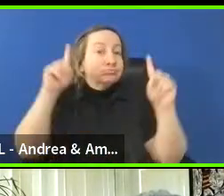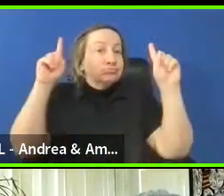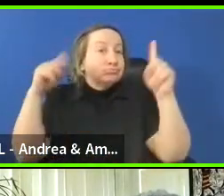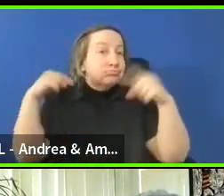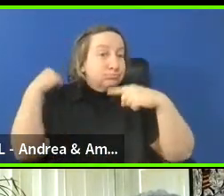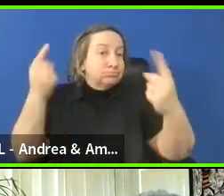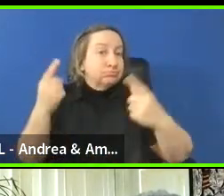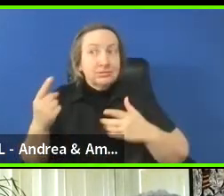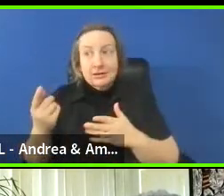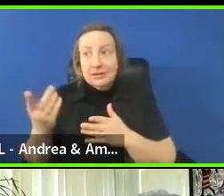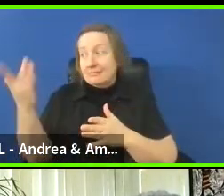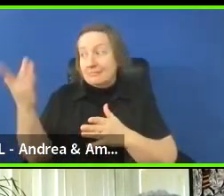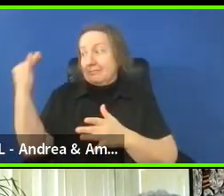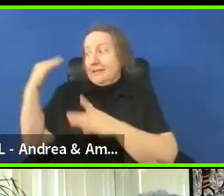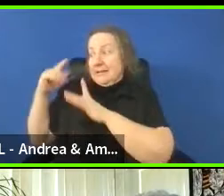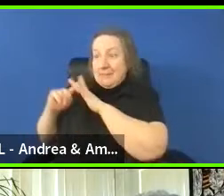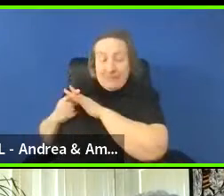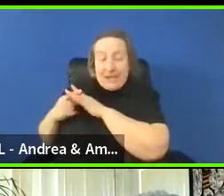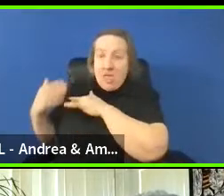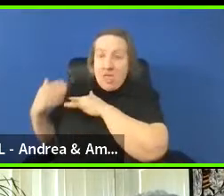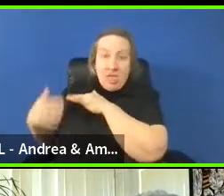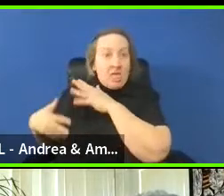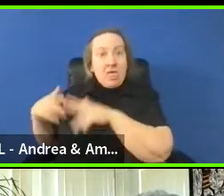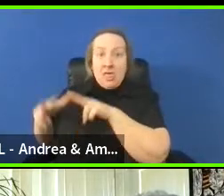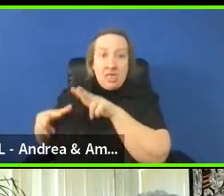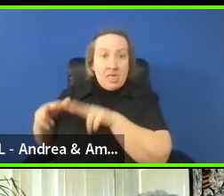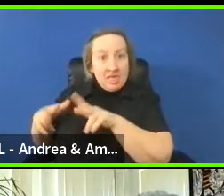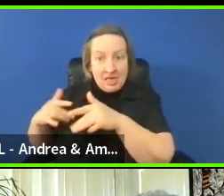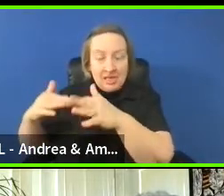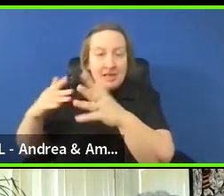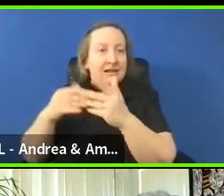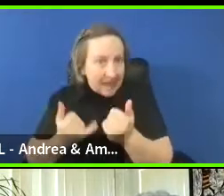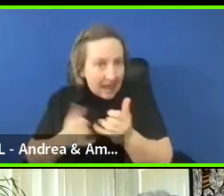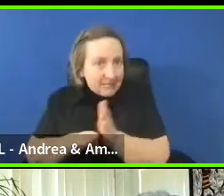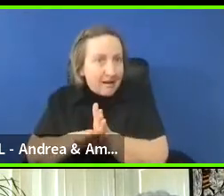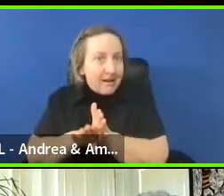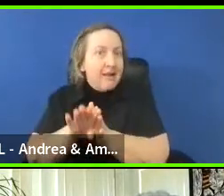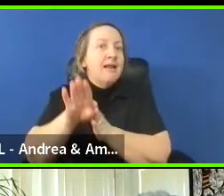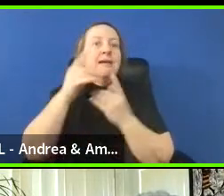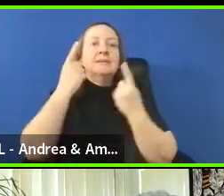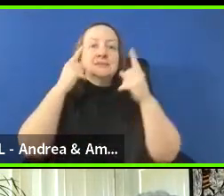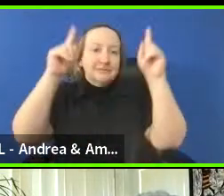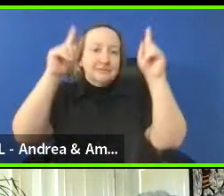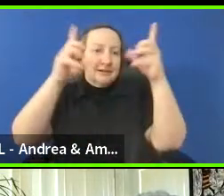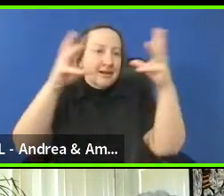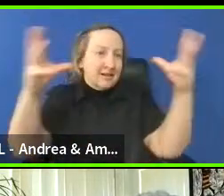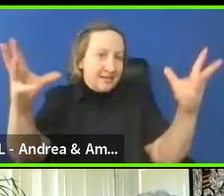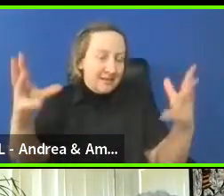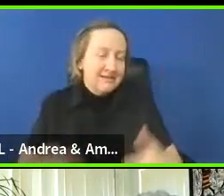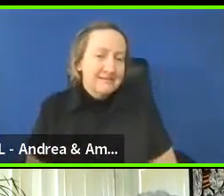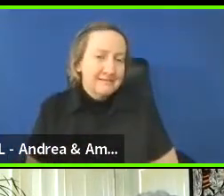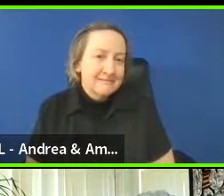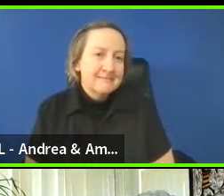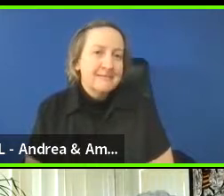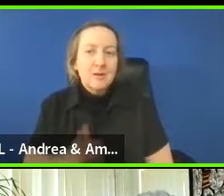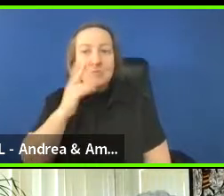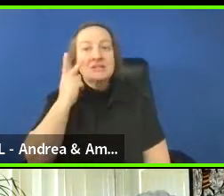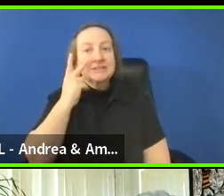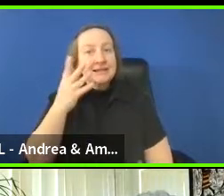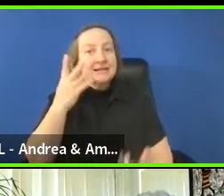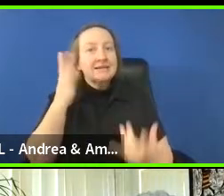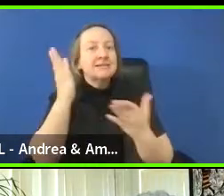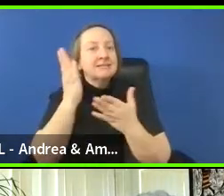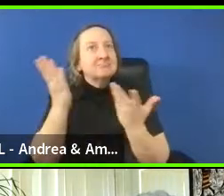those first meetings. We have accomplished a lot in this last year. You're going to see some of the accomplishments